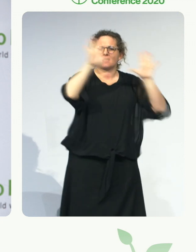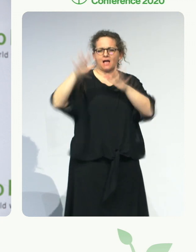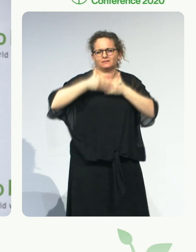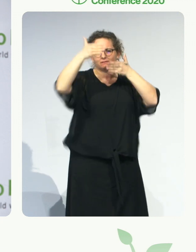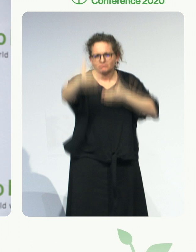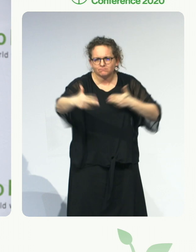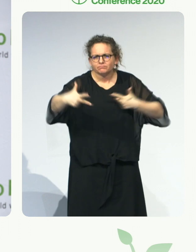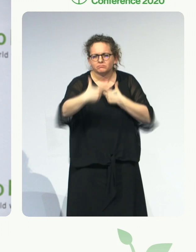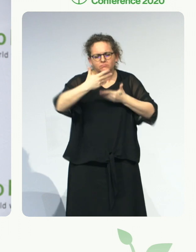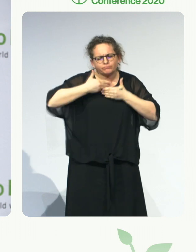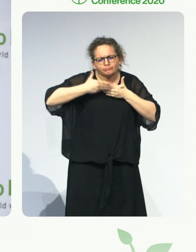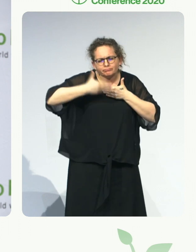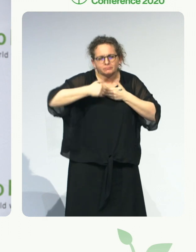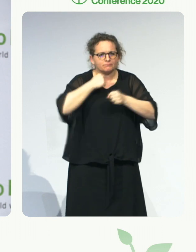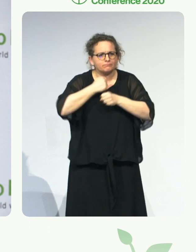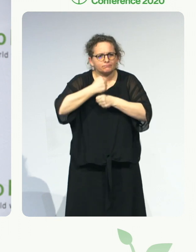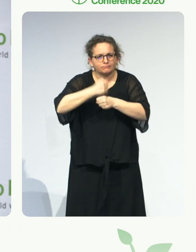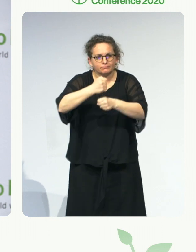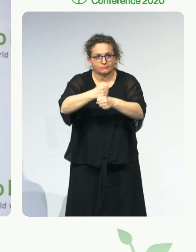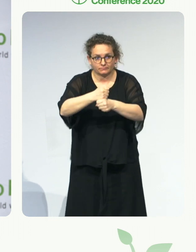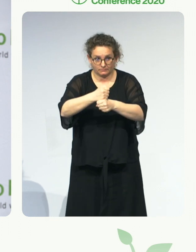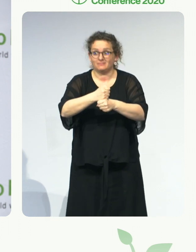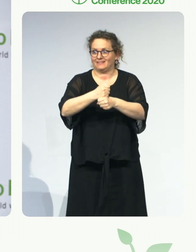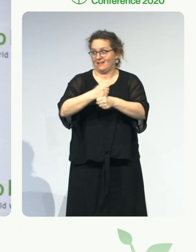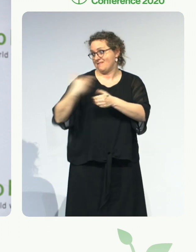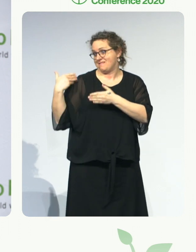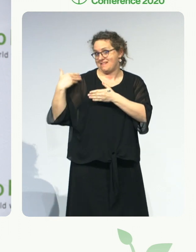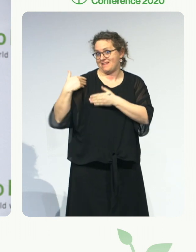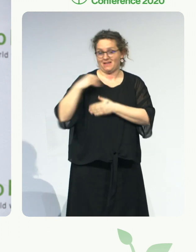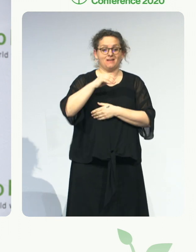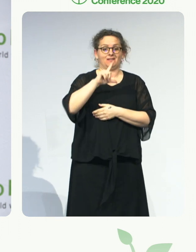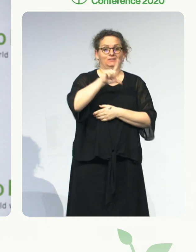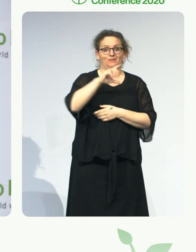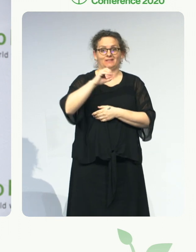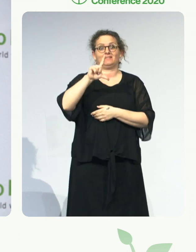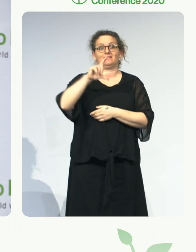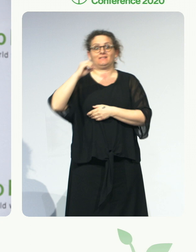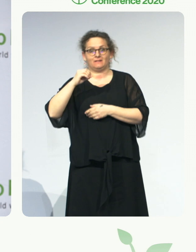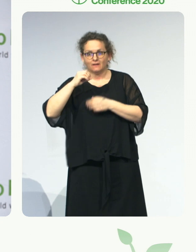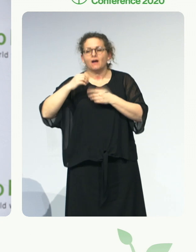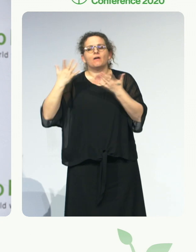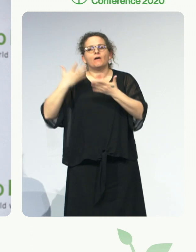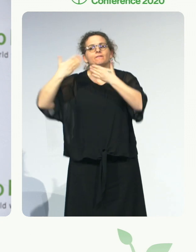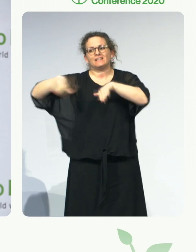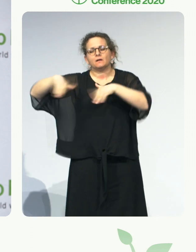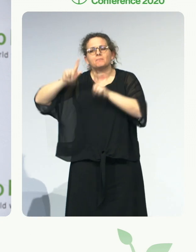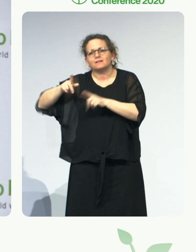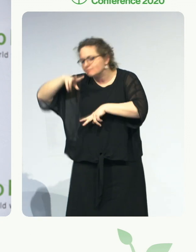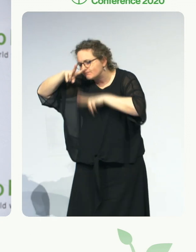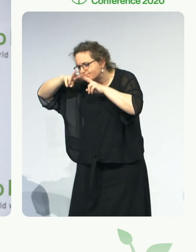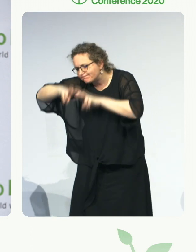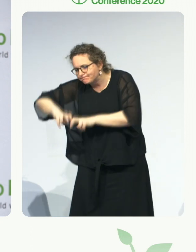moment, this plan is being evaluated, and we are now in the middle of a broad process, of